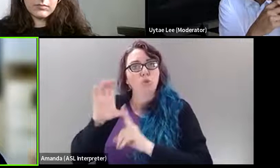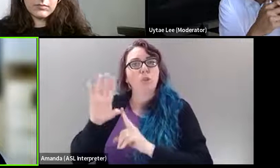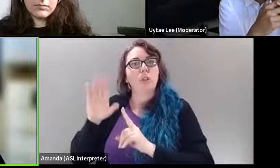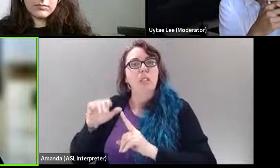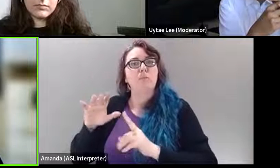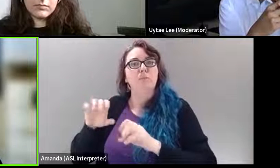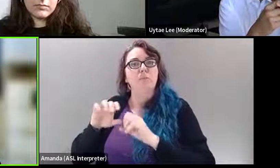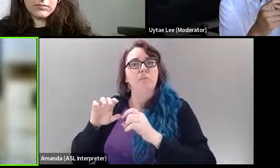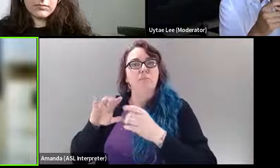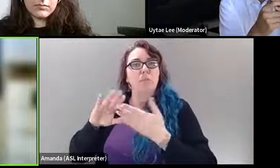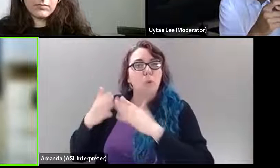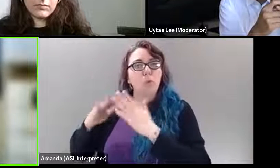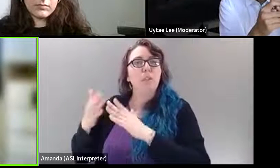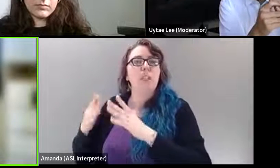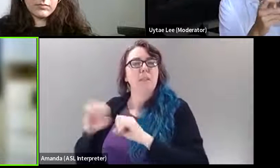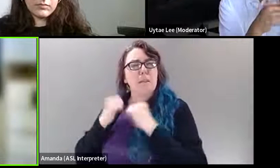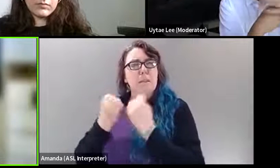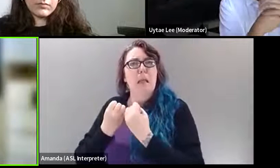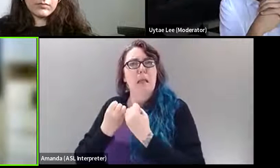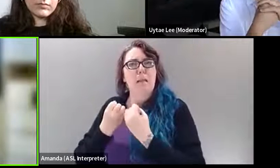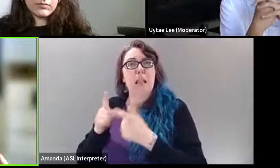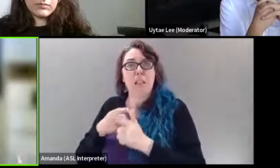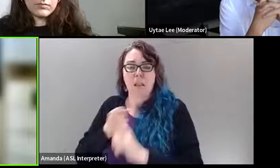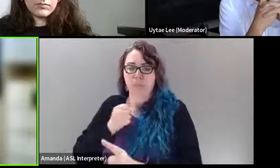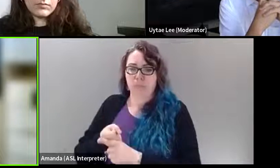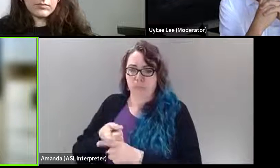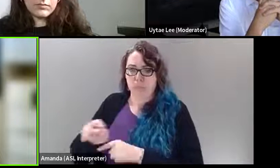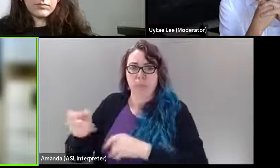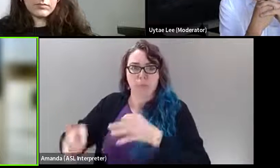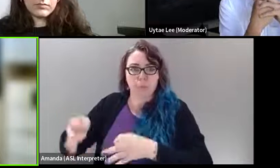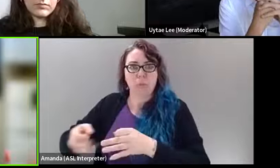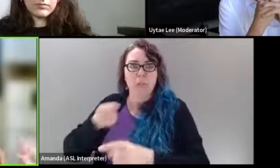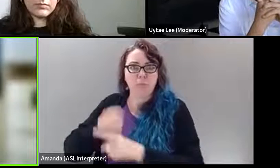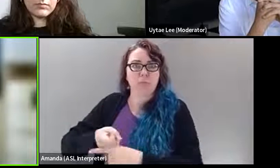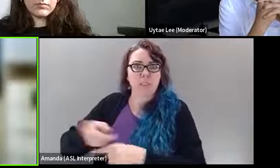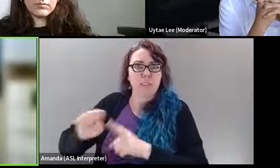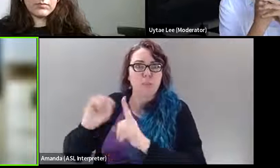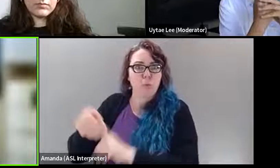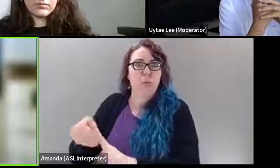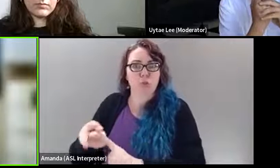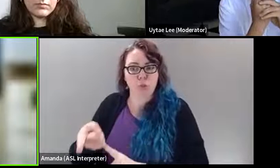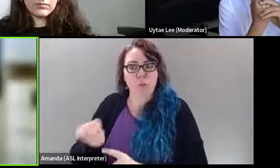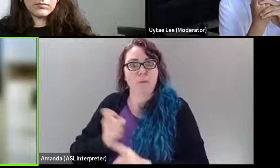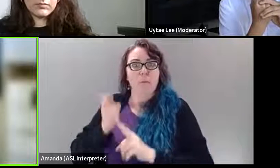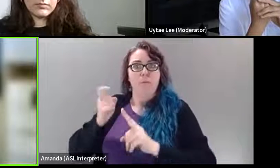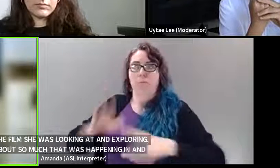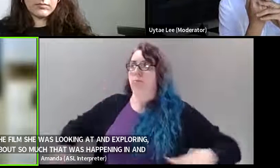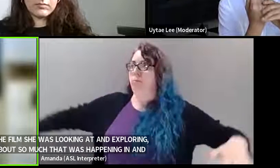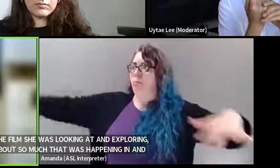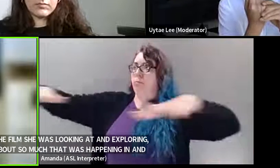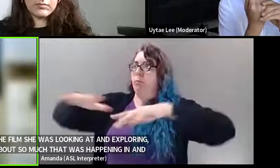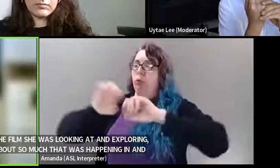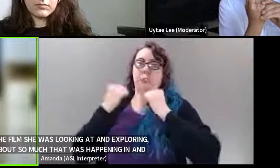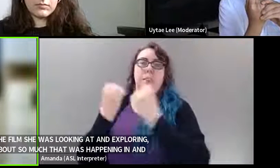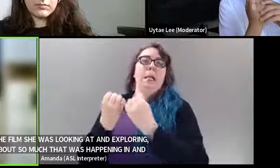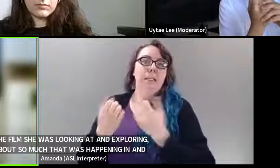happen and where the reaction could be what it was. And that's the part of the film that makes it really evergreen. There's a